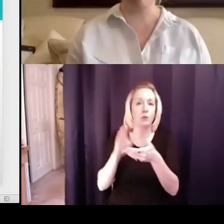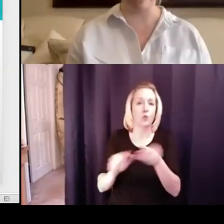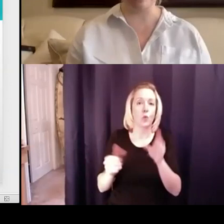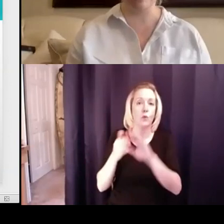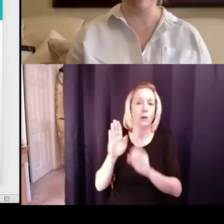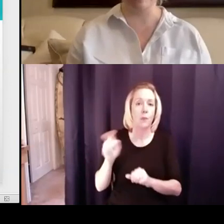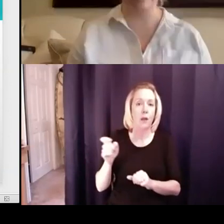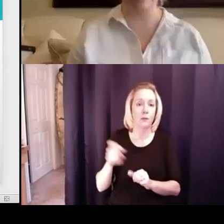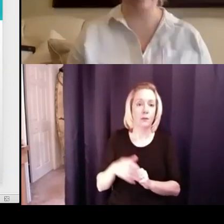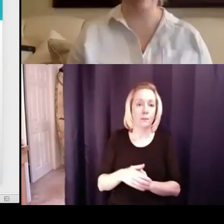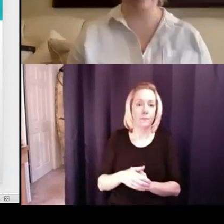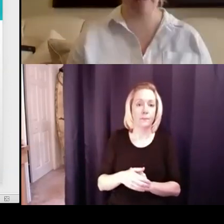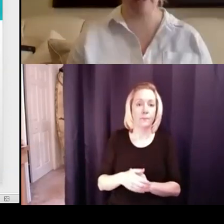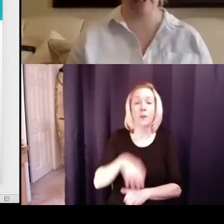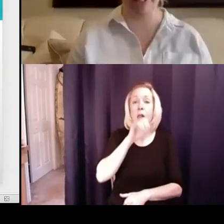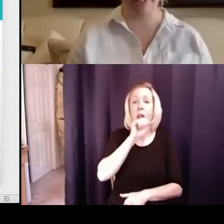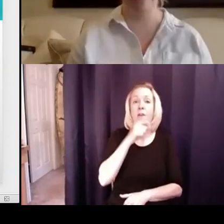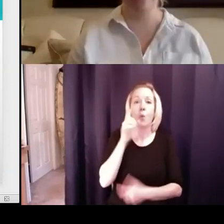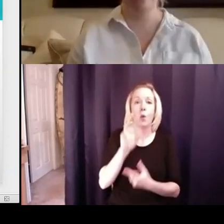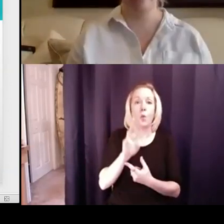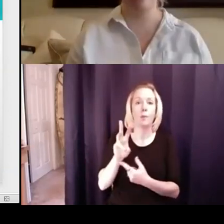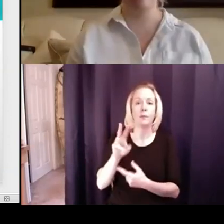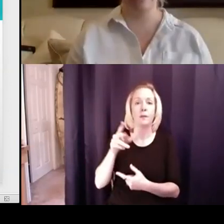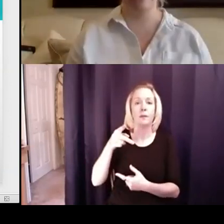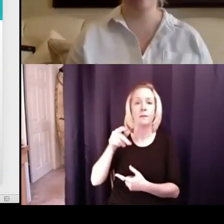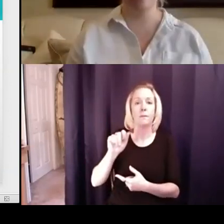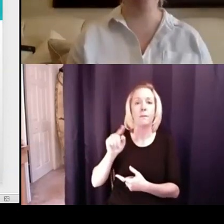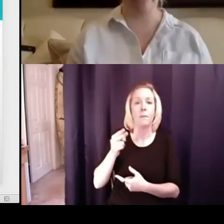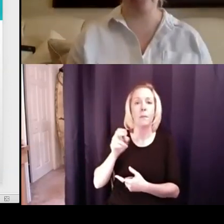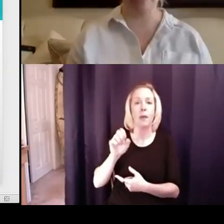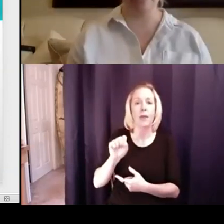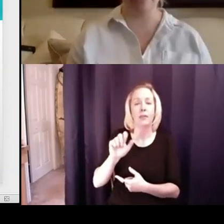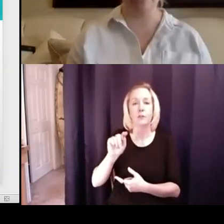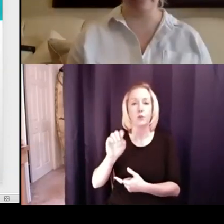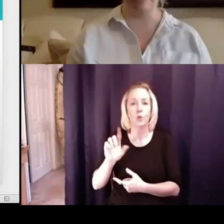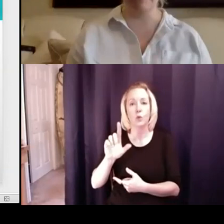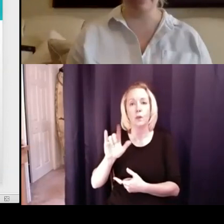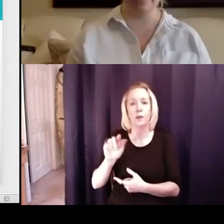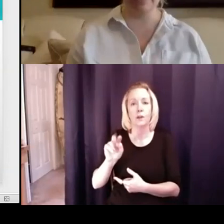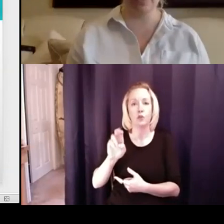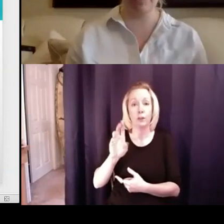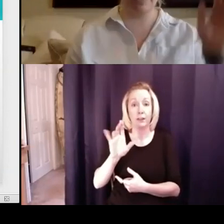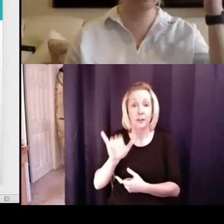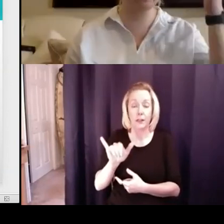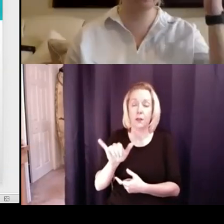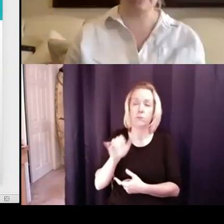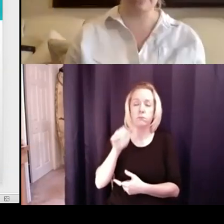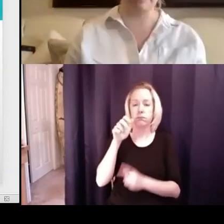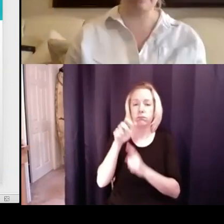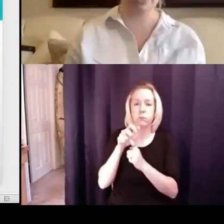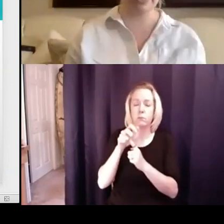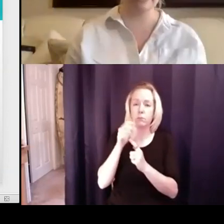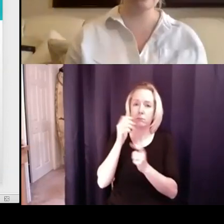with Paths to Literacy, and I'm sure some of you are too. They have some great articles already about making a story box with